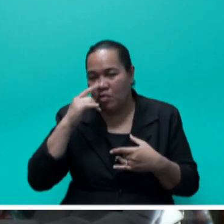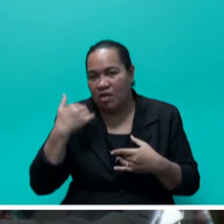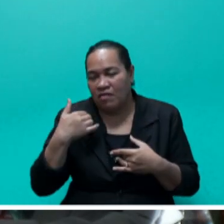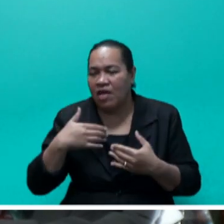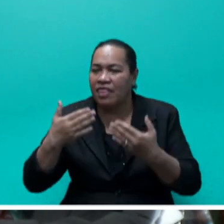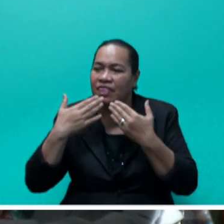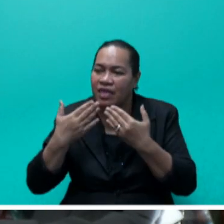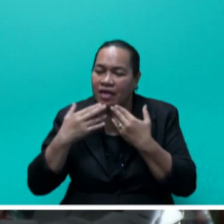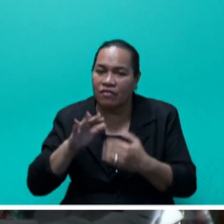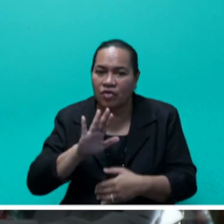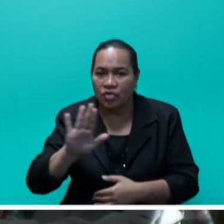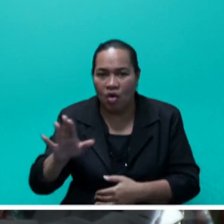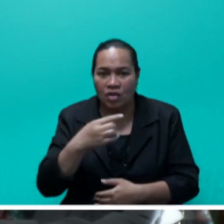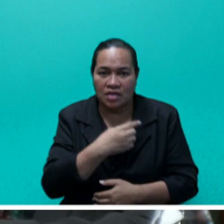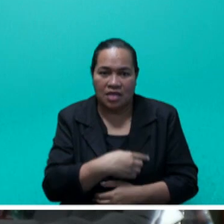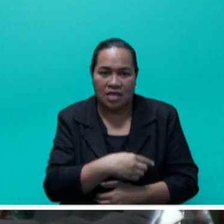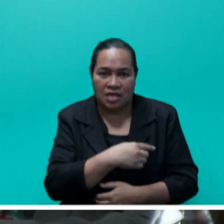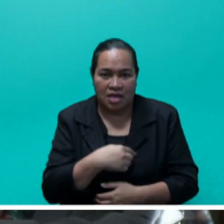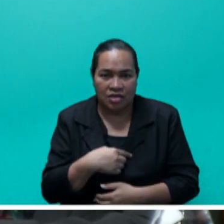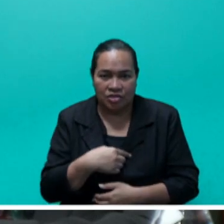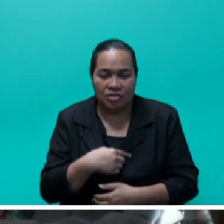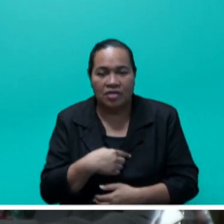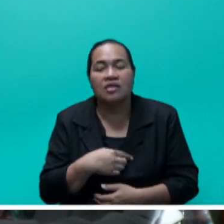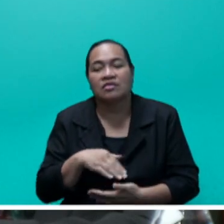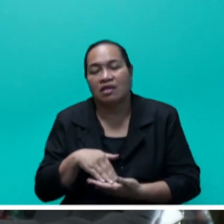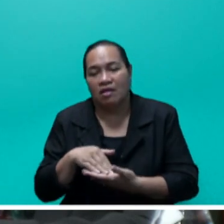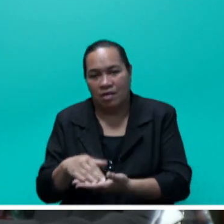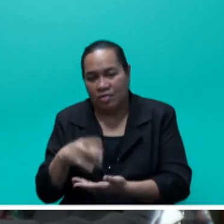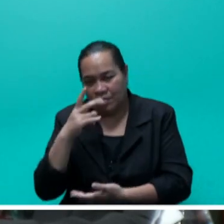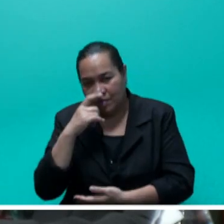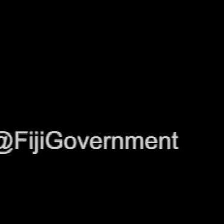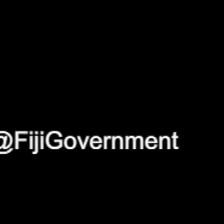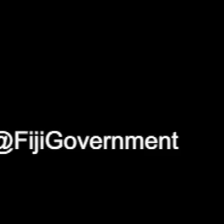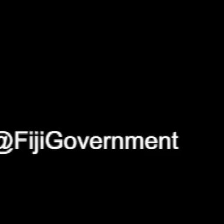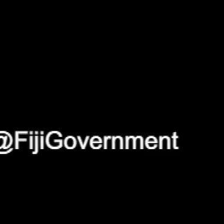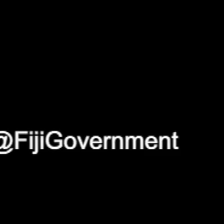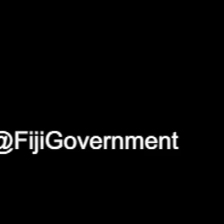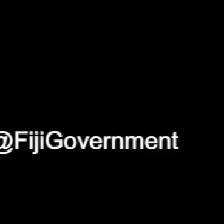your dedication and commitment to our Golden Age homes. Thank you, Honourable Speaker.